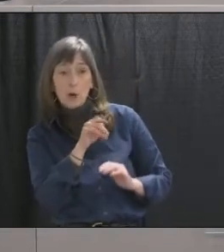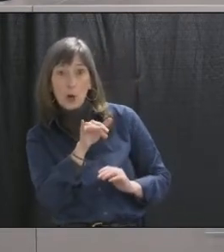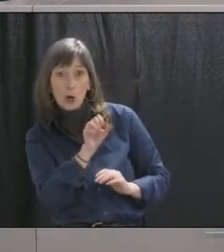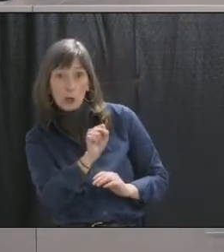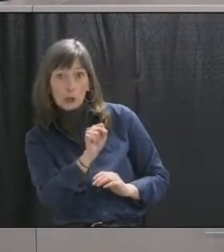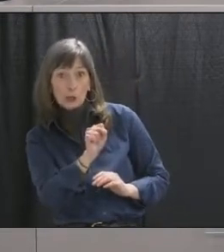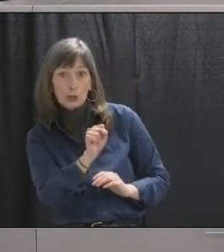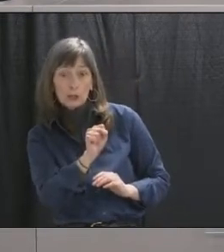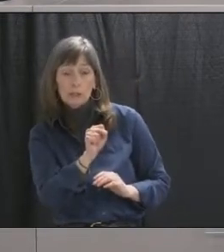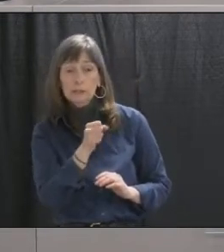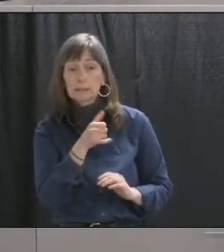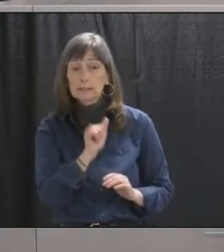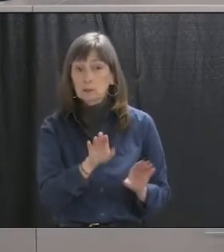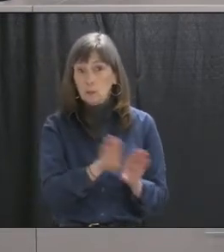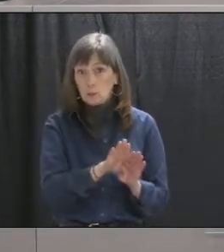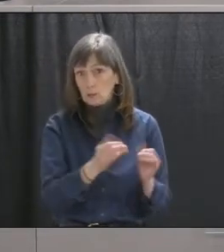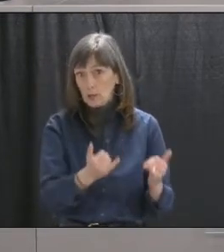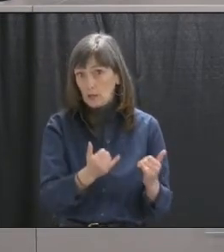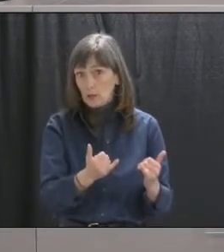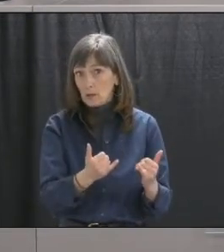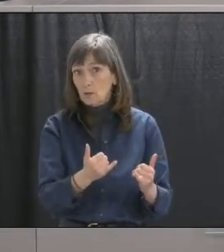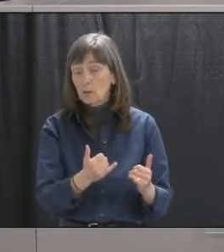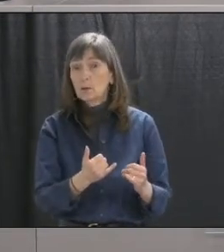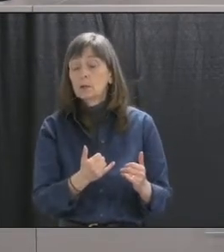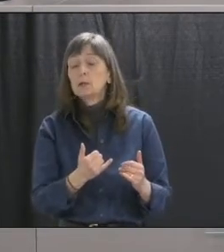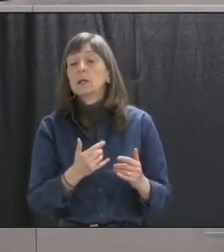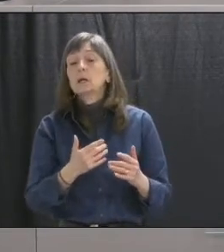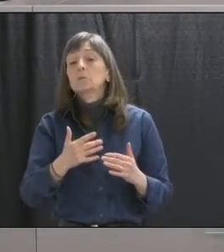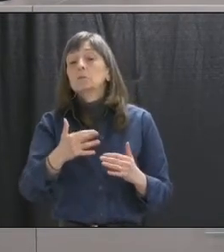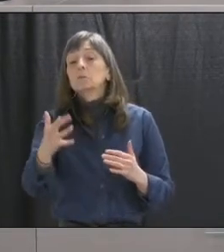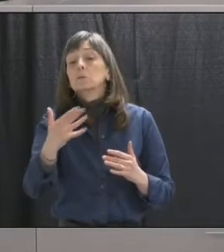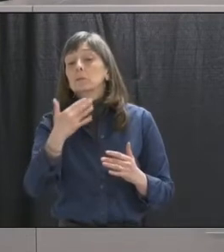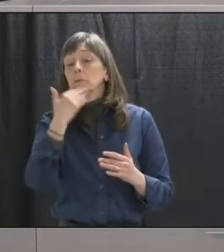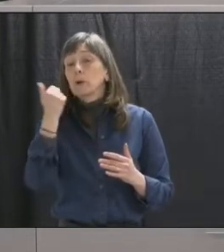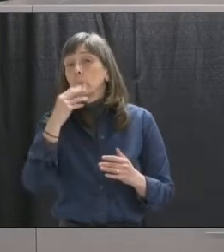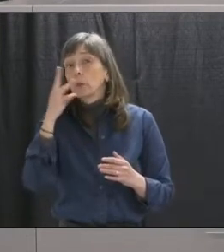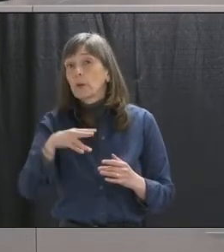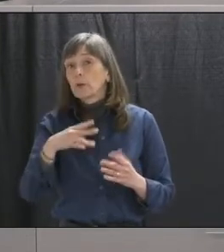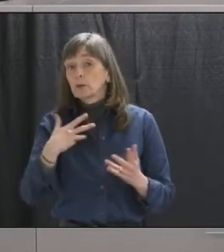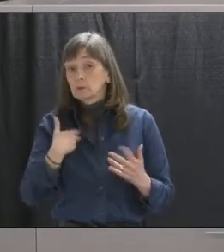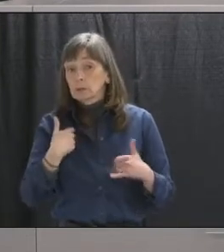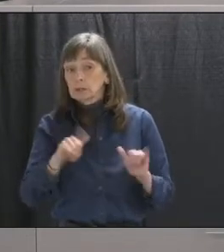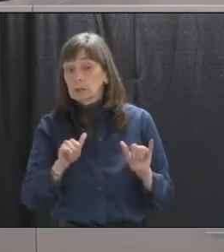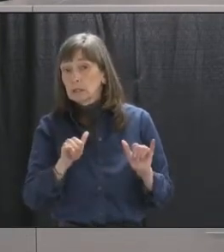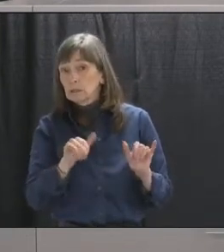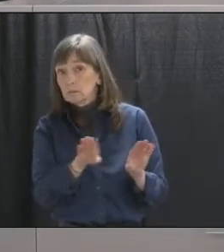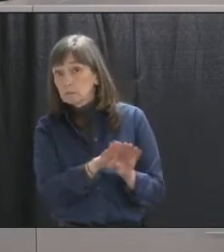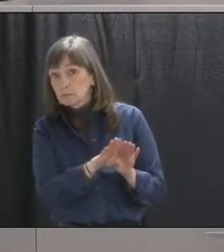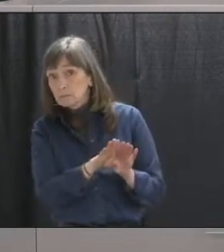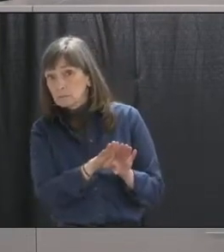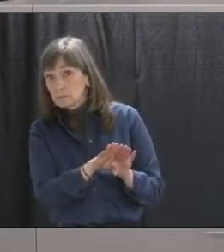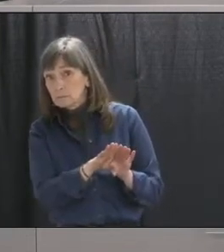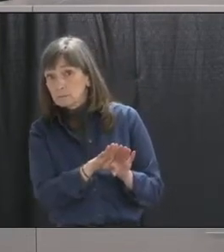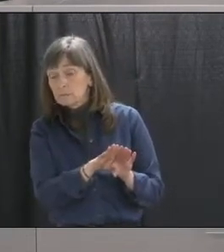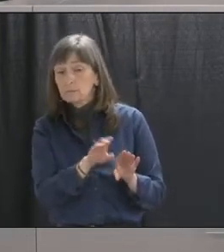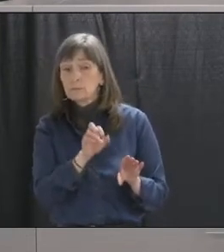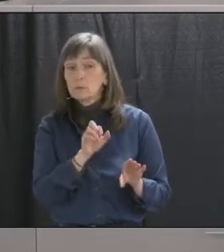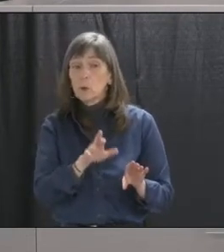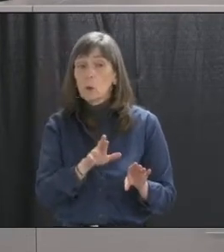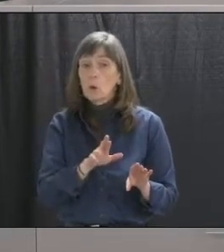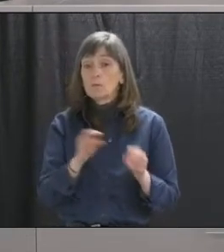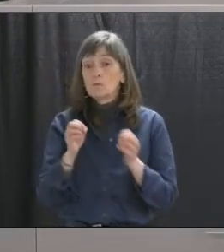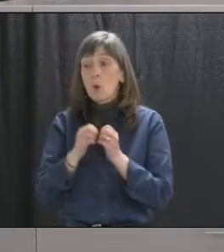still closed. You know, as the weather gets better, are these public places still going to be shut? What are people, you know, as